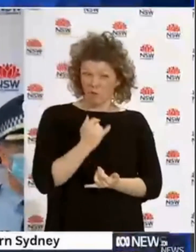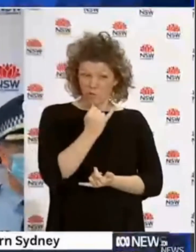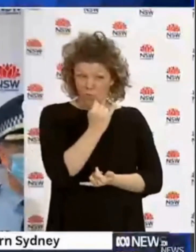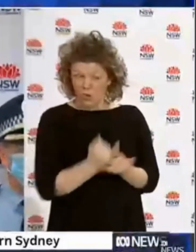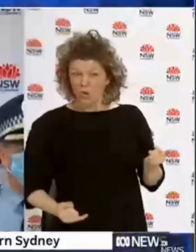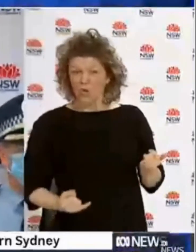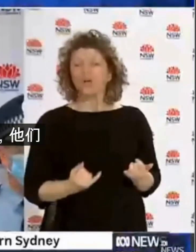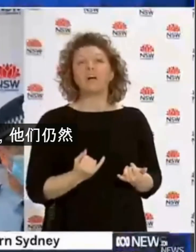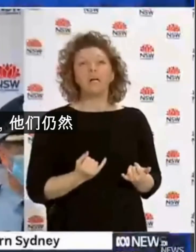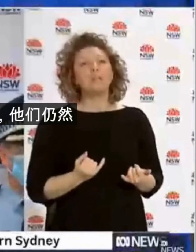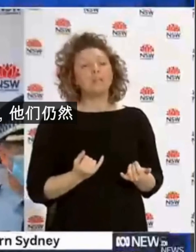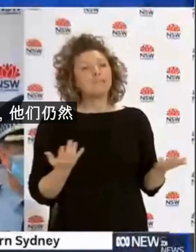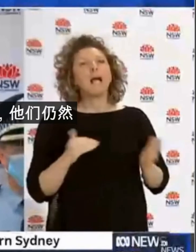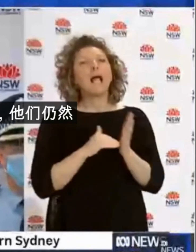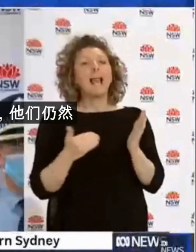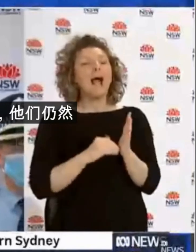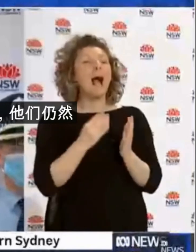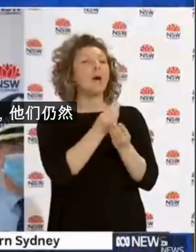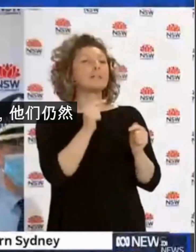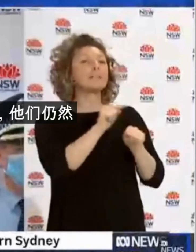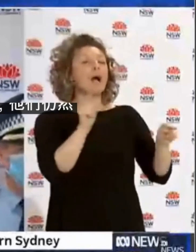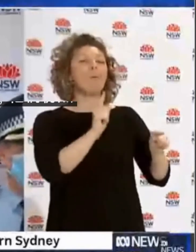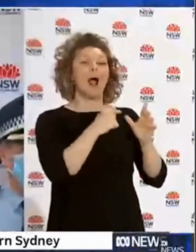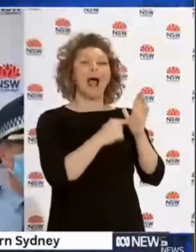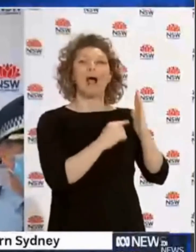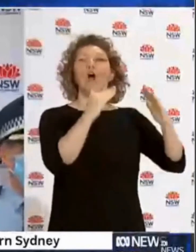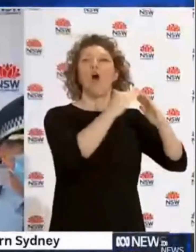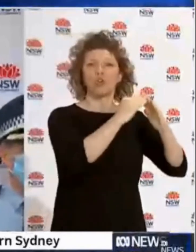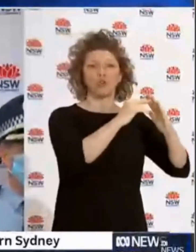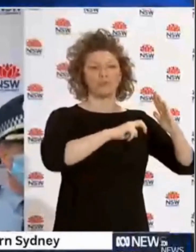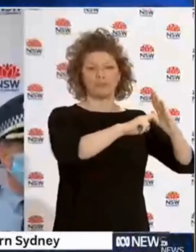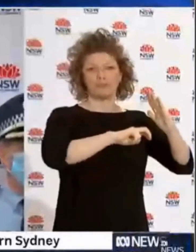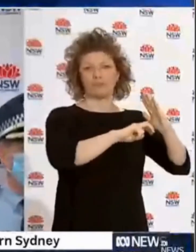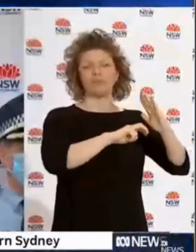managed, if they're in their home, they're still being managed by medical staff, by hospital staff,